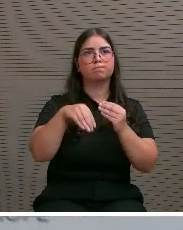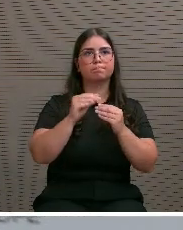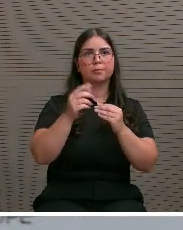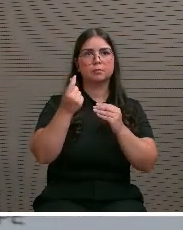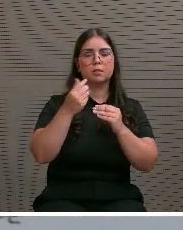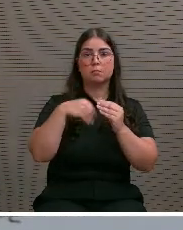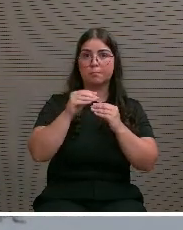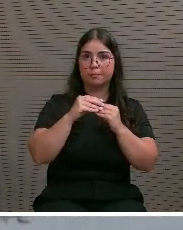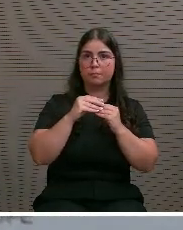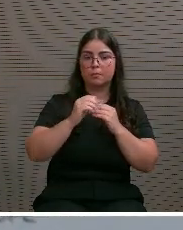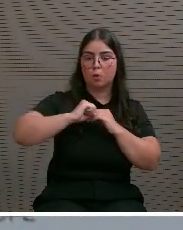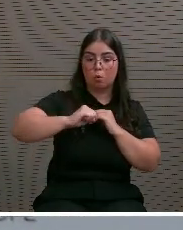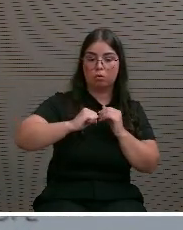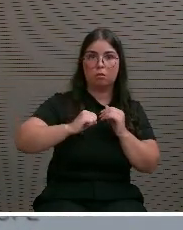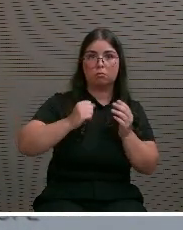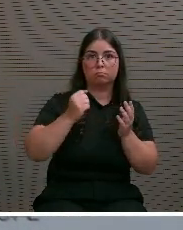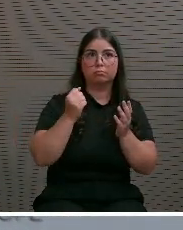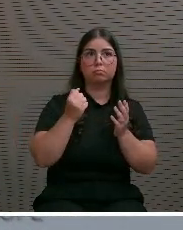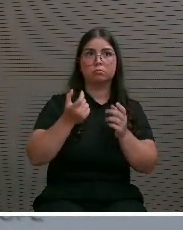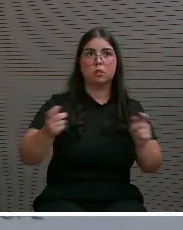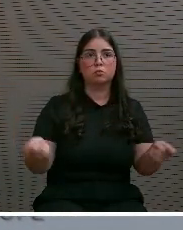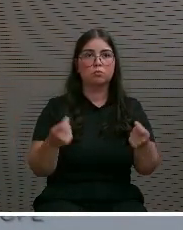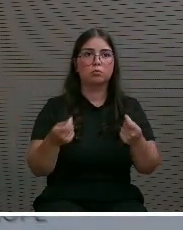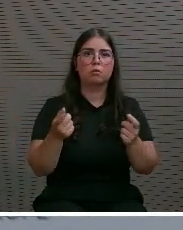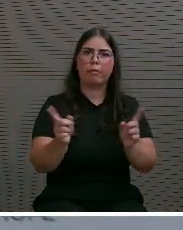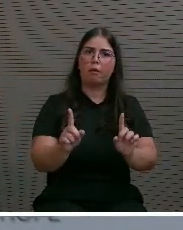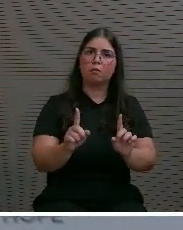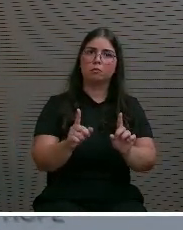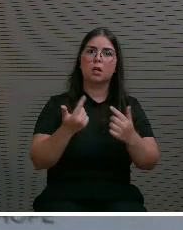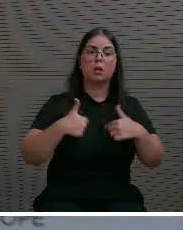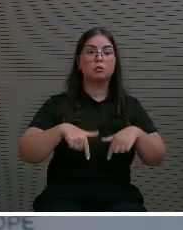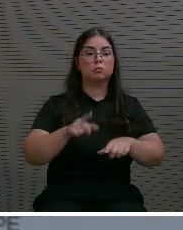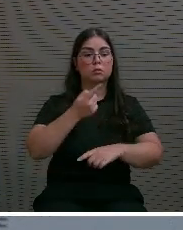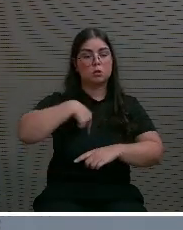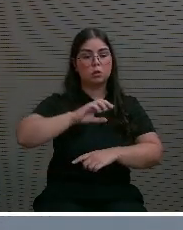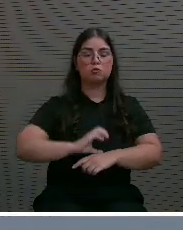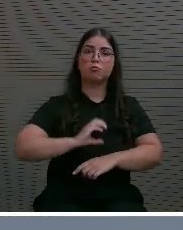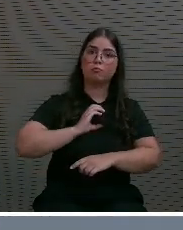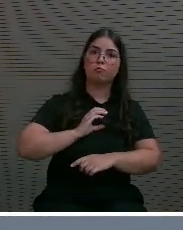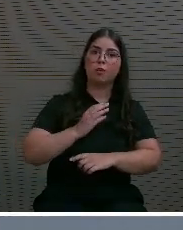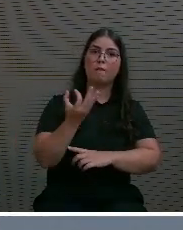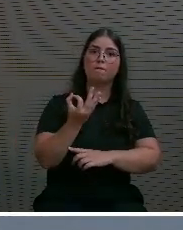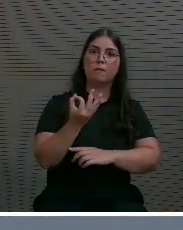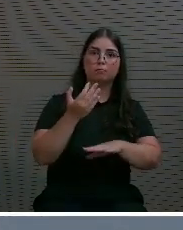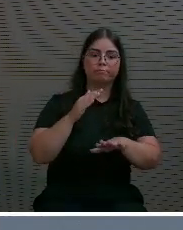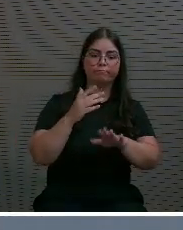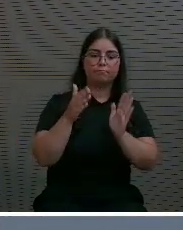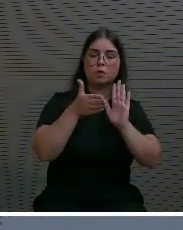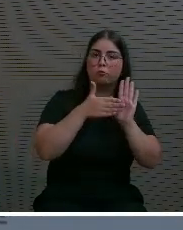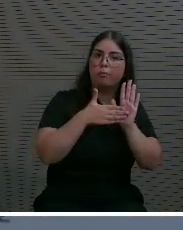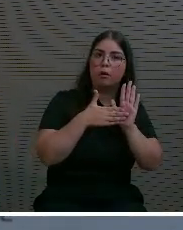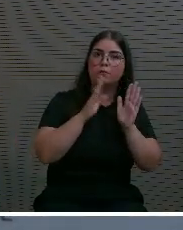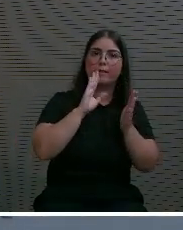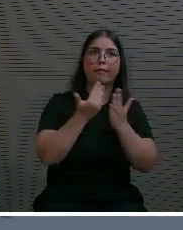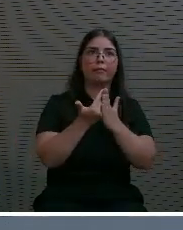science is. We have to rely upon the fact that it leads to useful innovations, good innovations. And